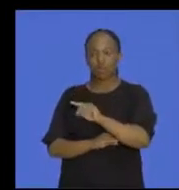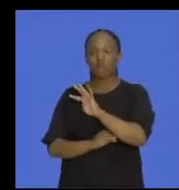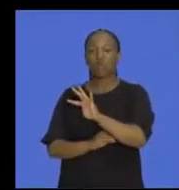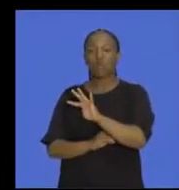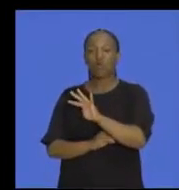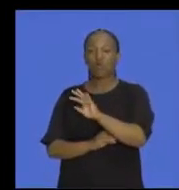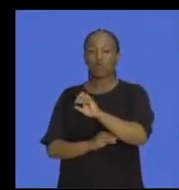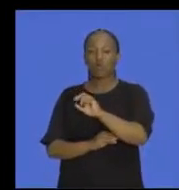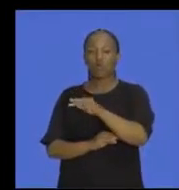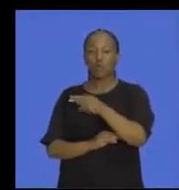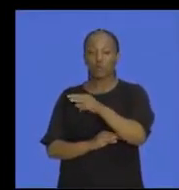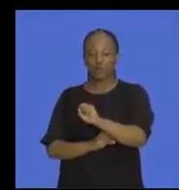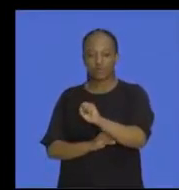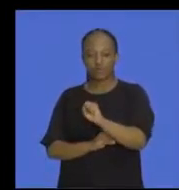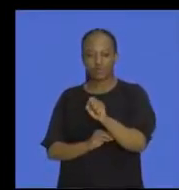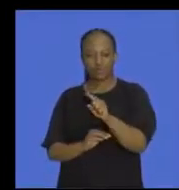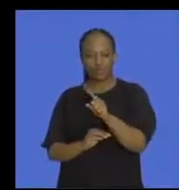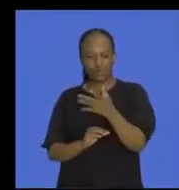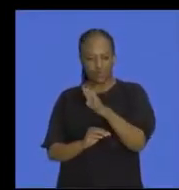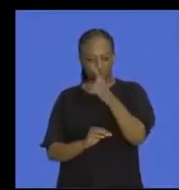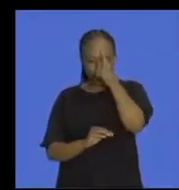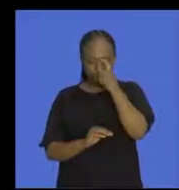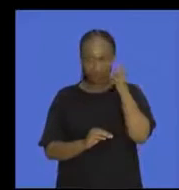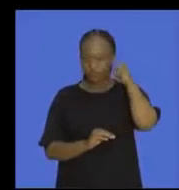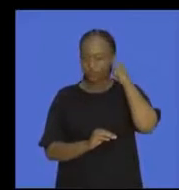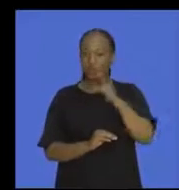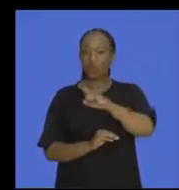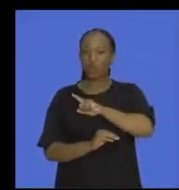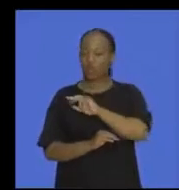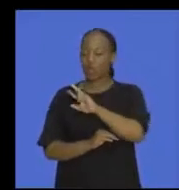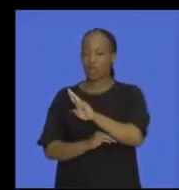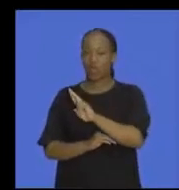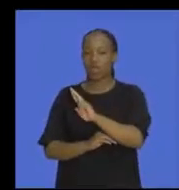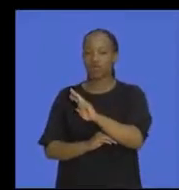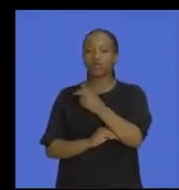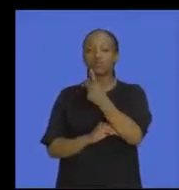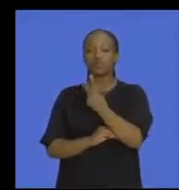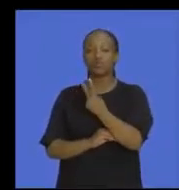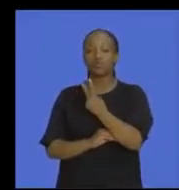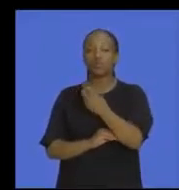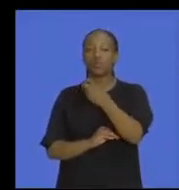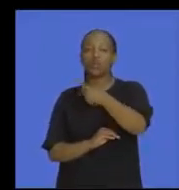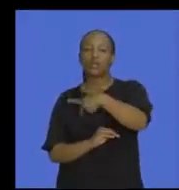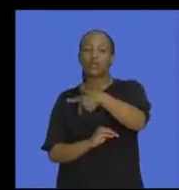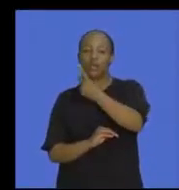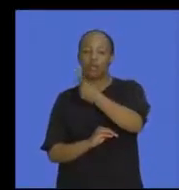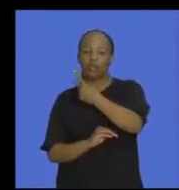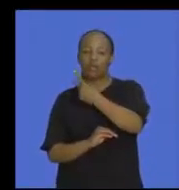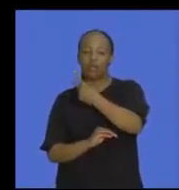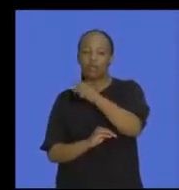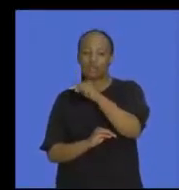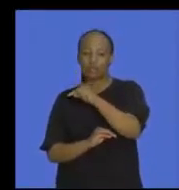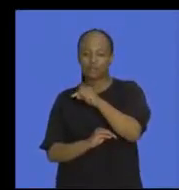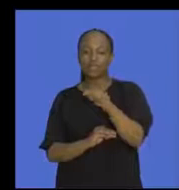4 ohms, okay? Take note that R2 is equals to 2 times R1,